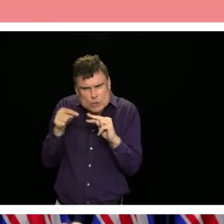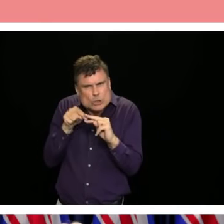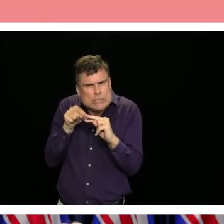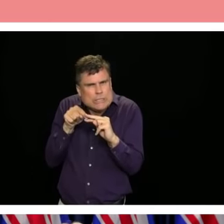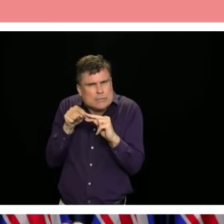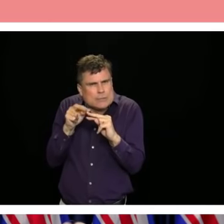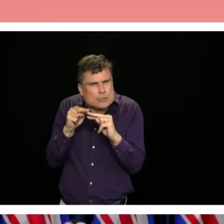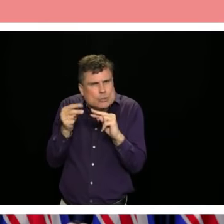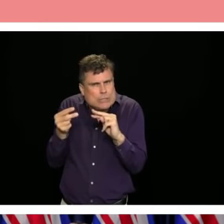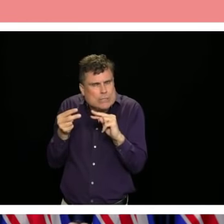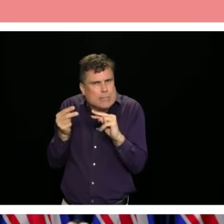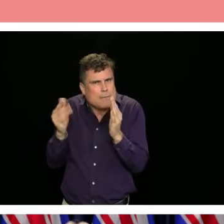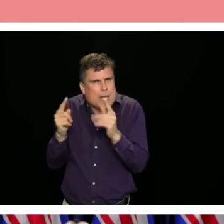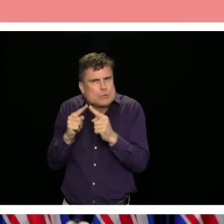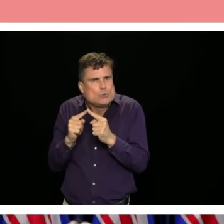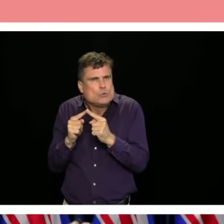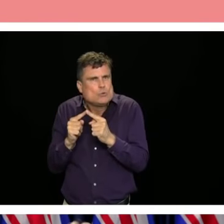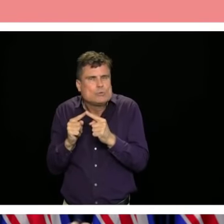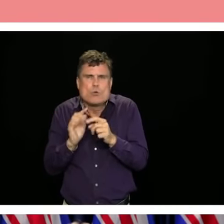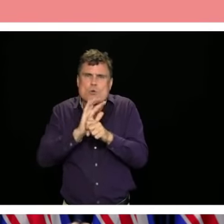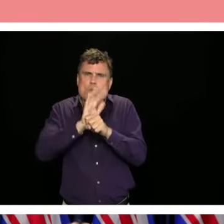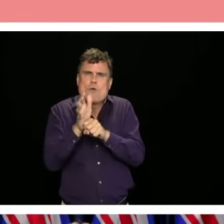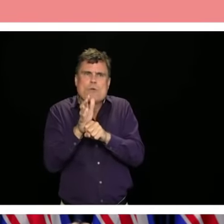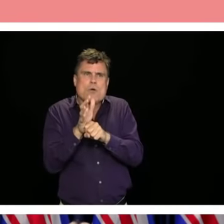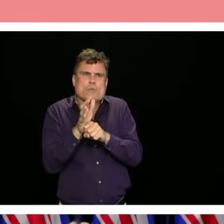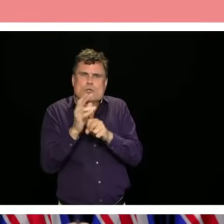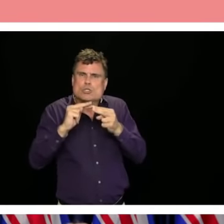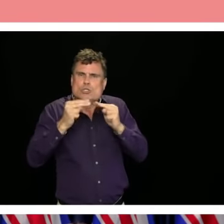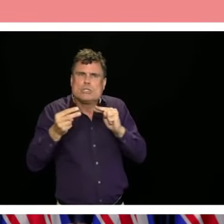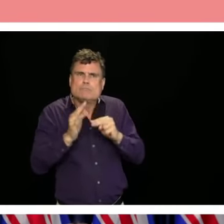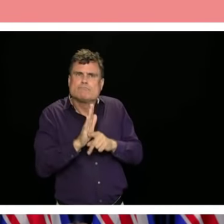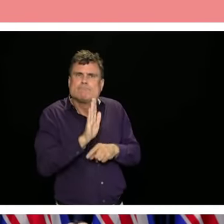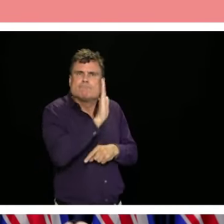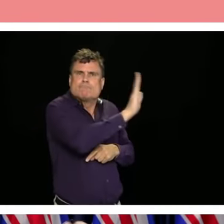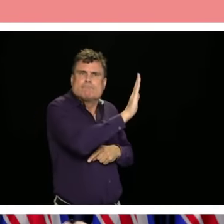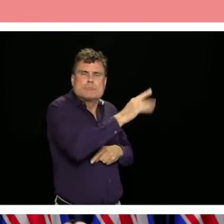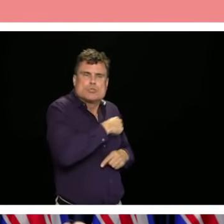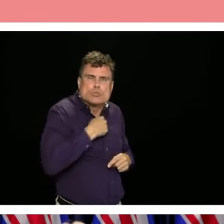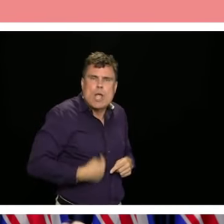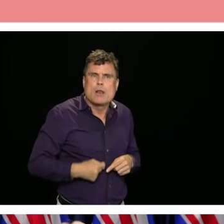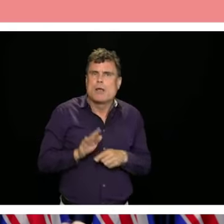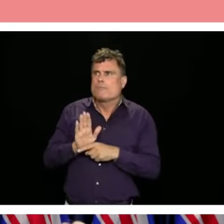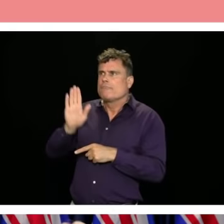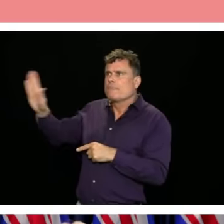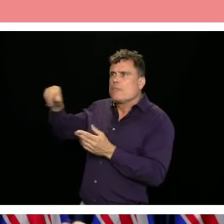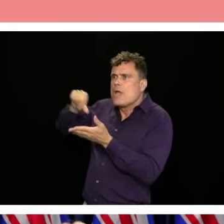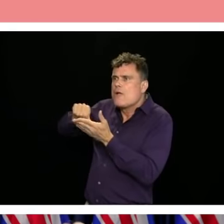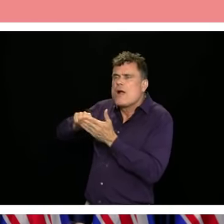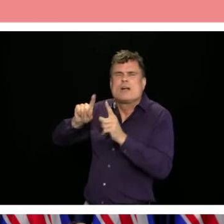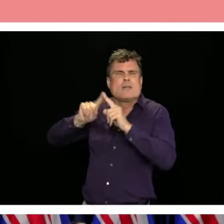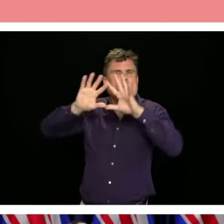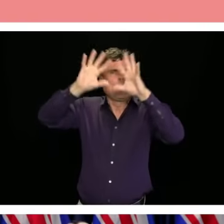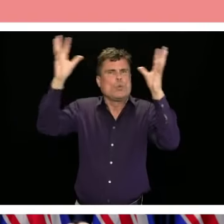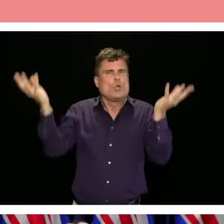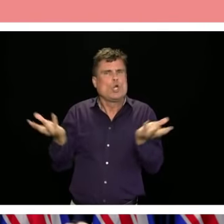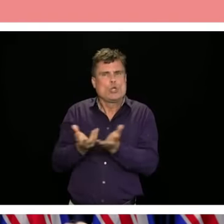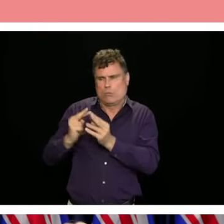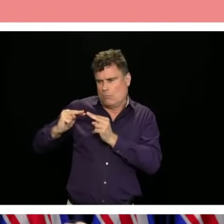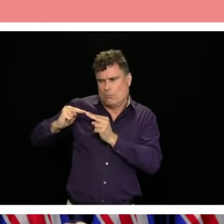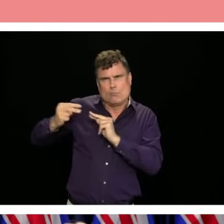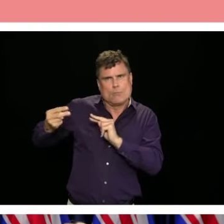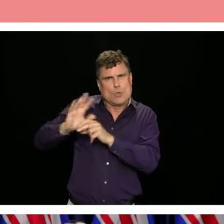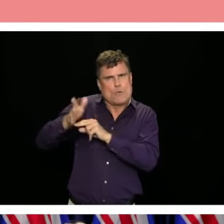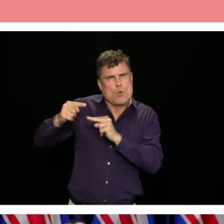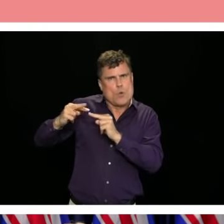that conference reflected their European origin, and they were more closely related to virus sequencing that we